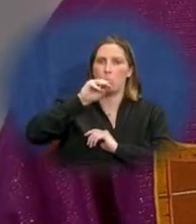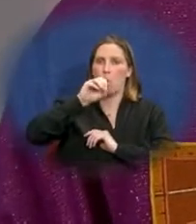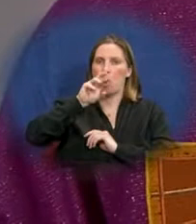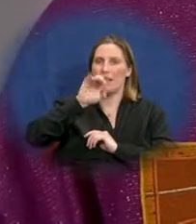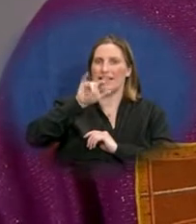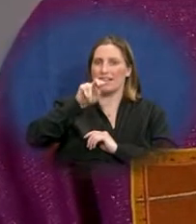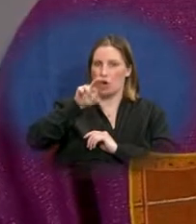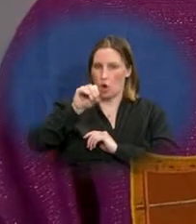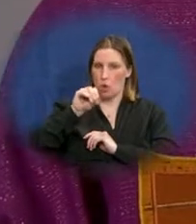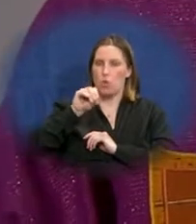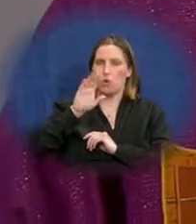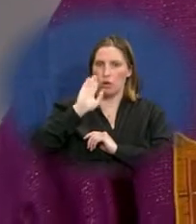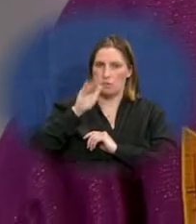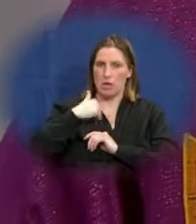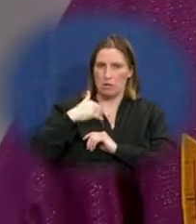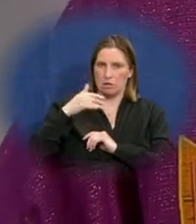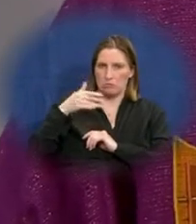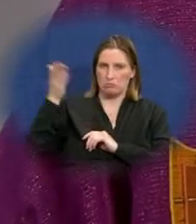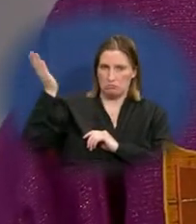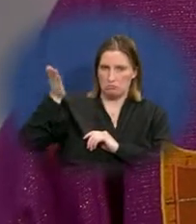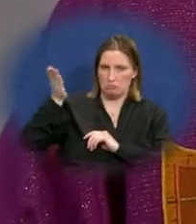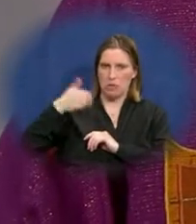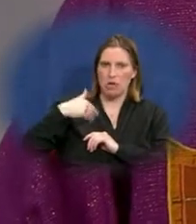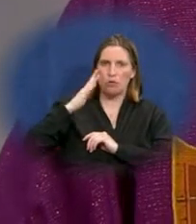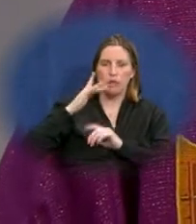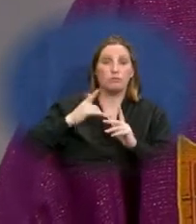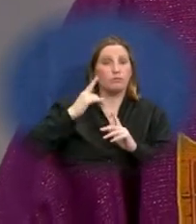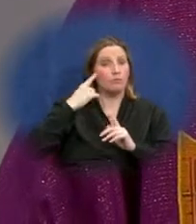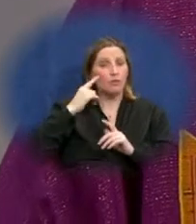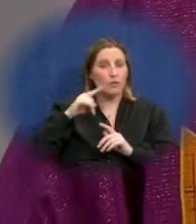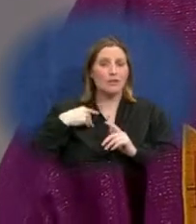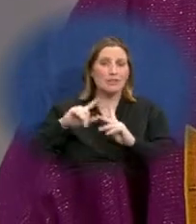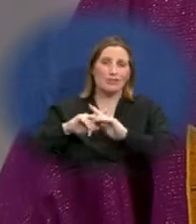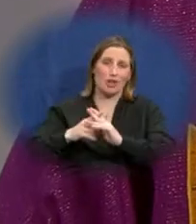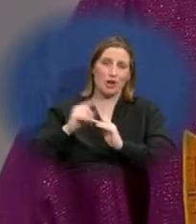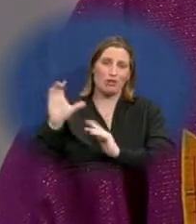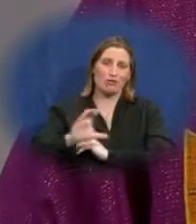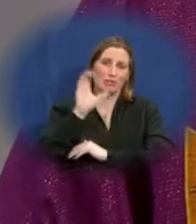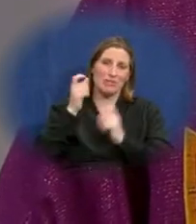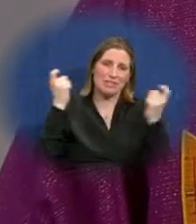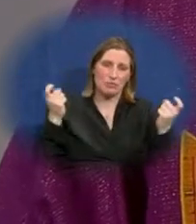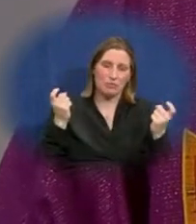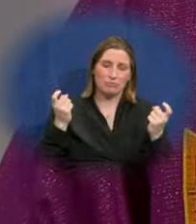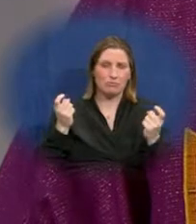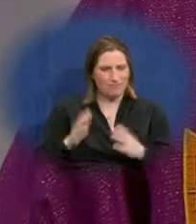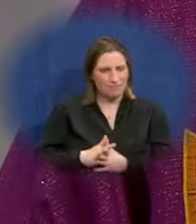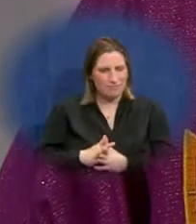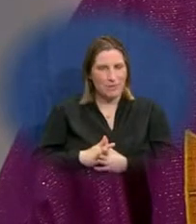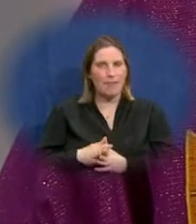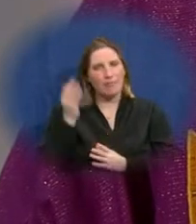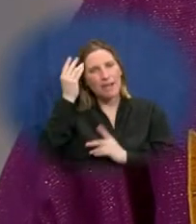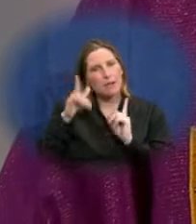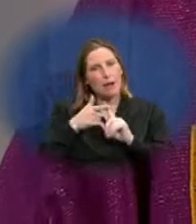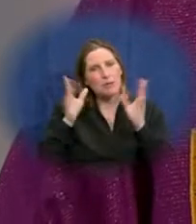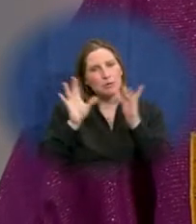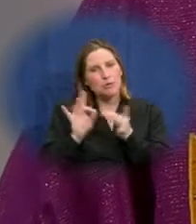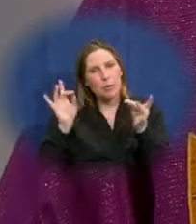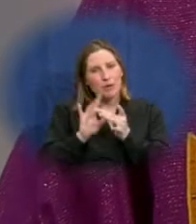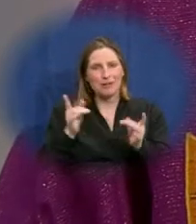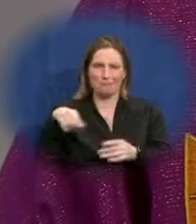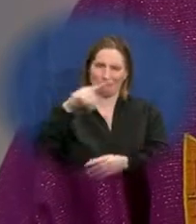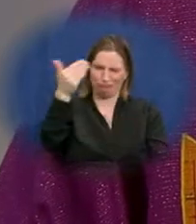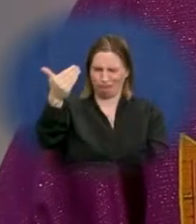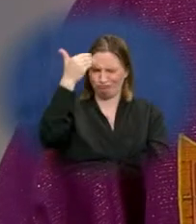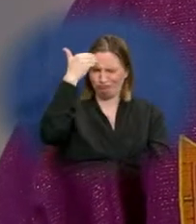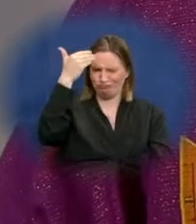great blessing to begin our Christmas celebration. It's a simple story, is it not, that we know by heart